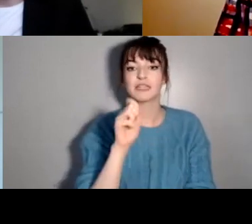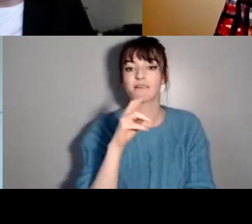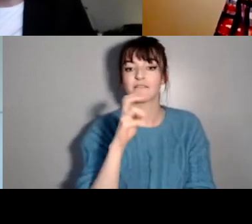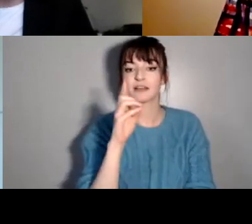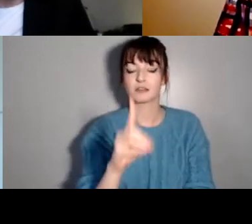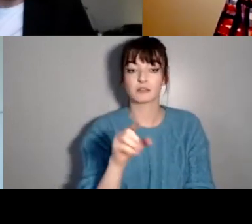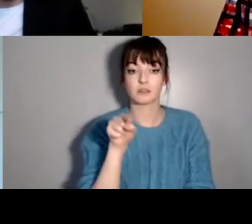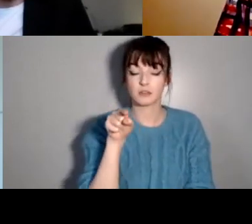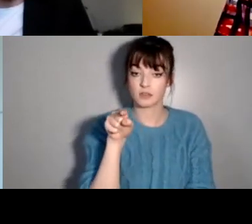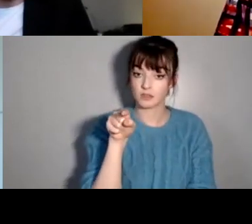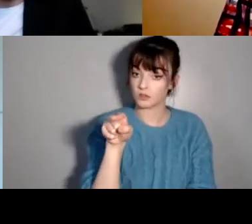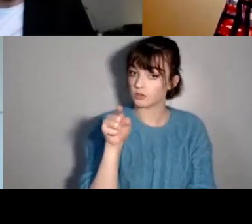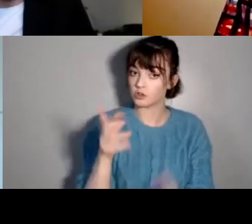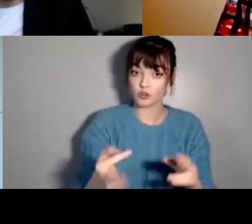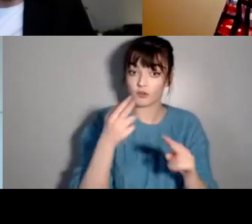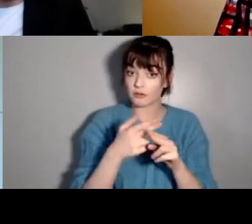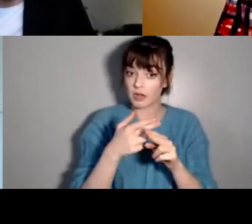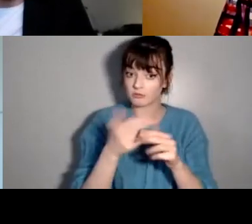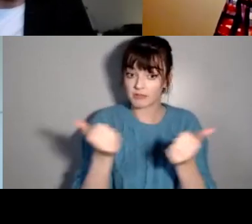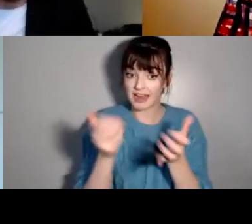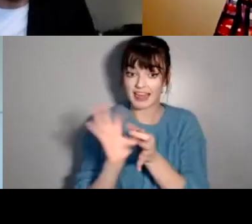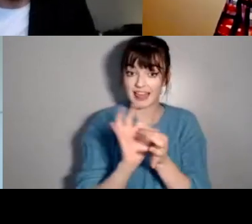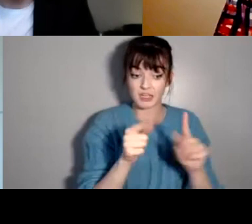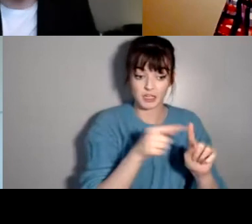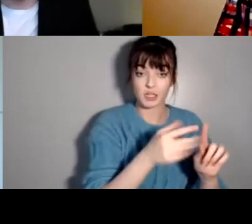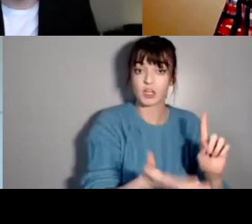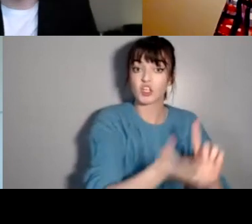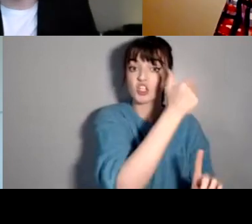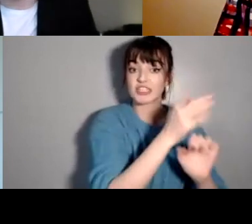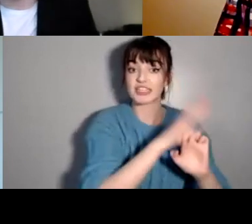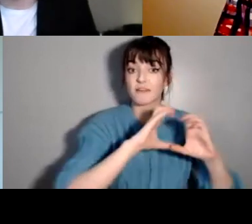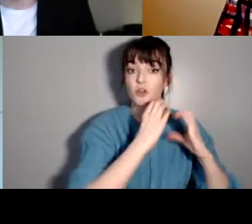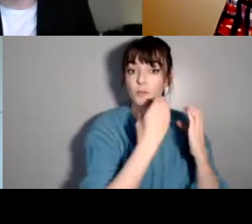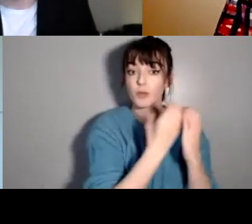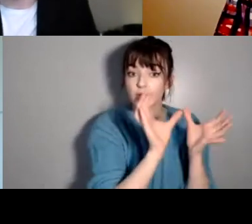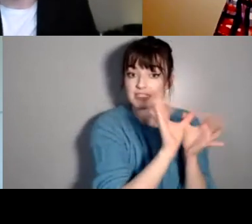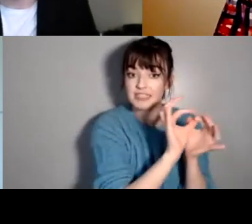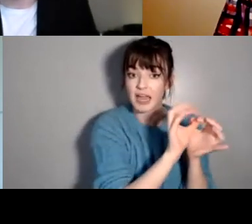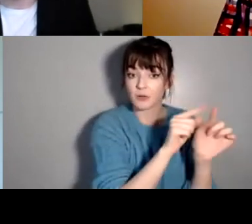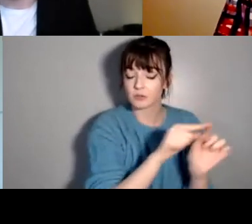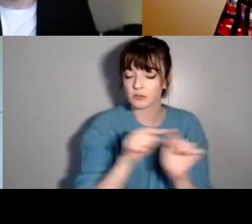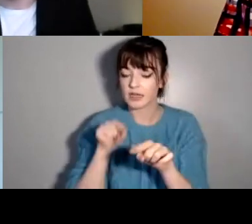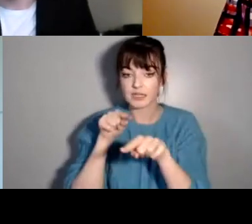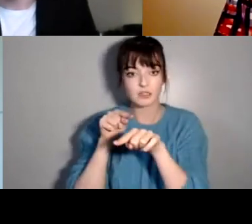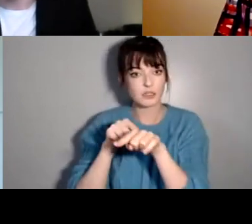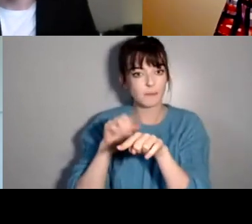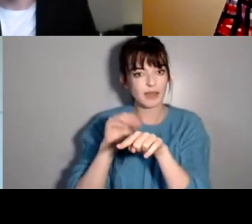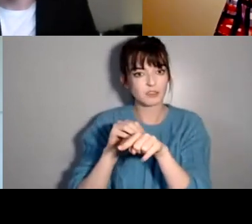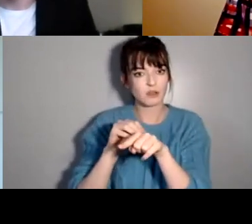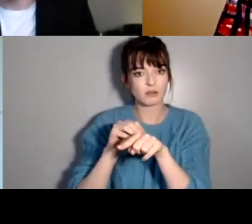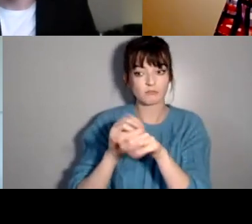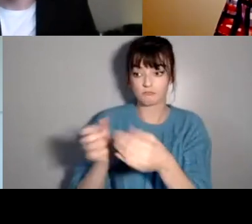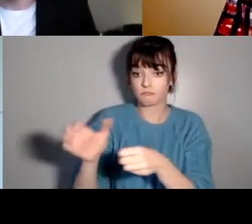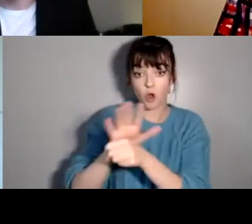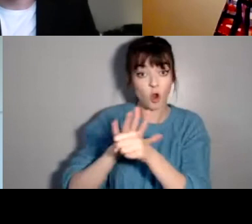have you discovered any correlation of the success of community housing being dependent upon proximity to a satisfactory range of